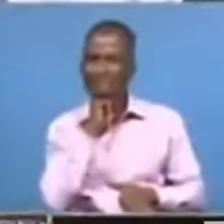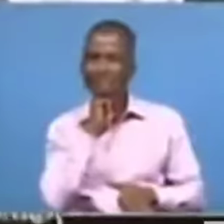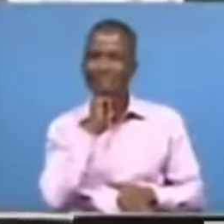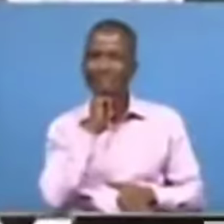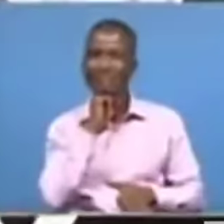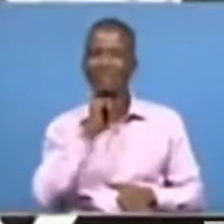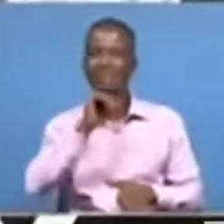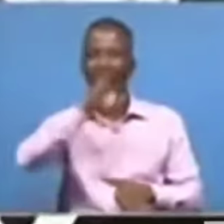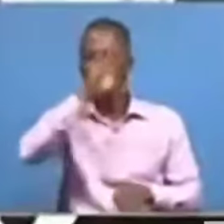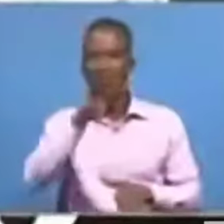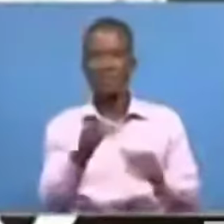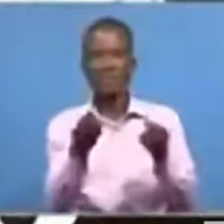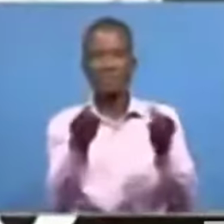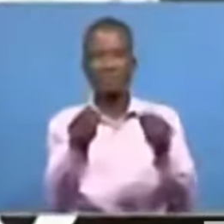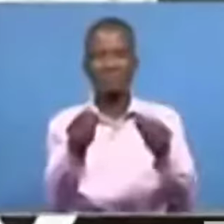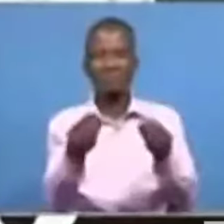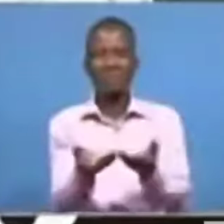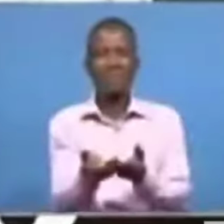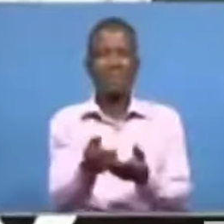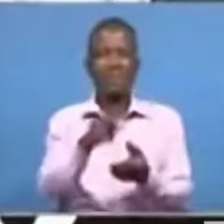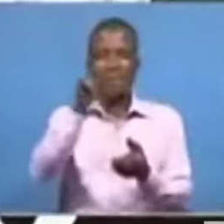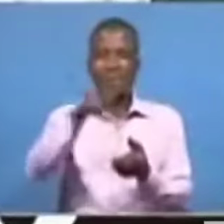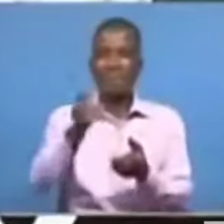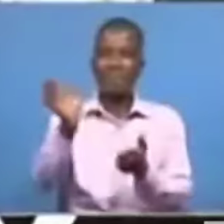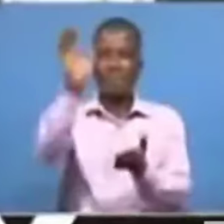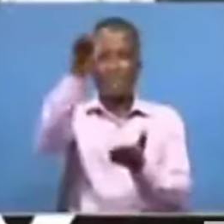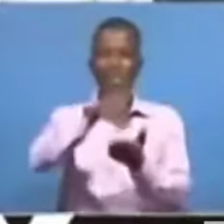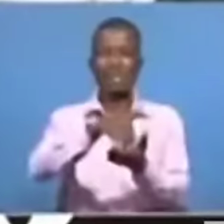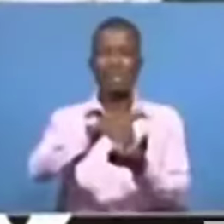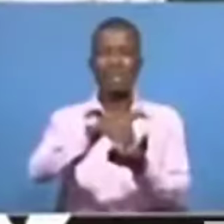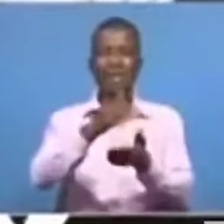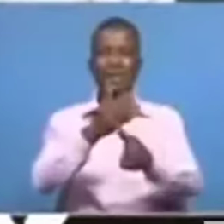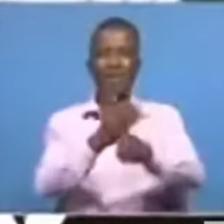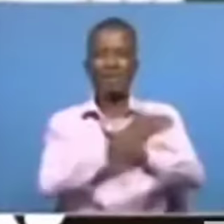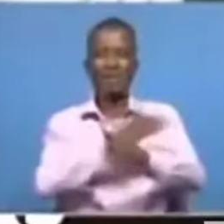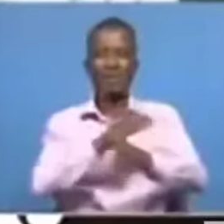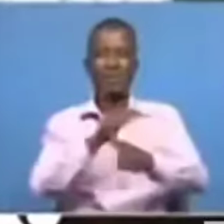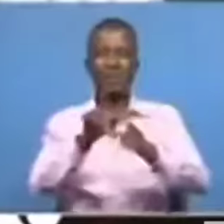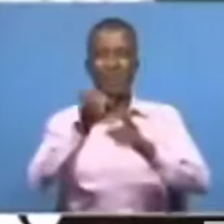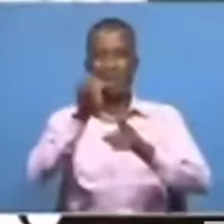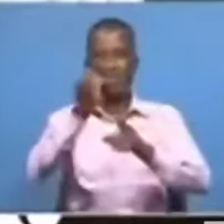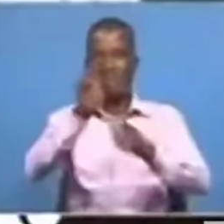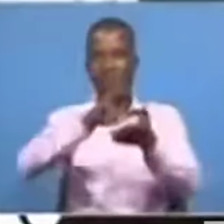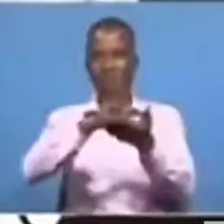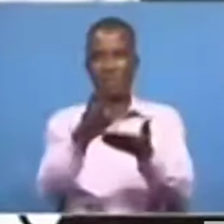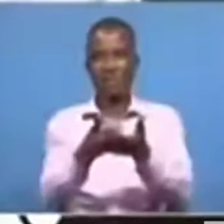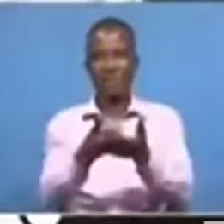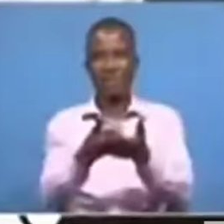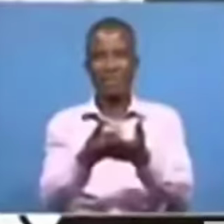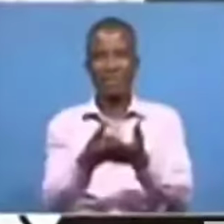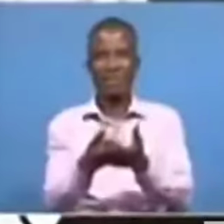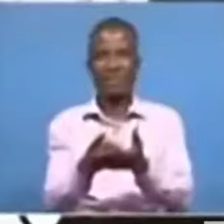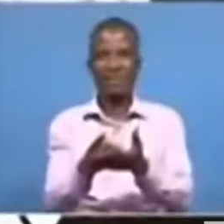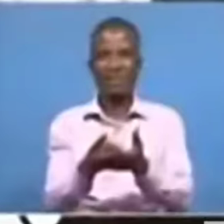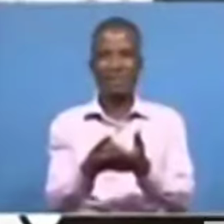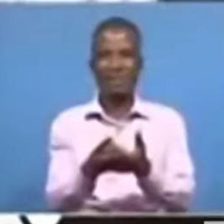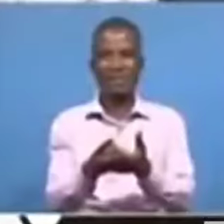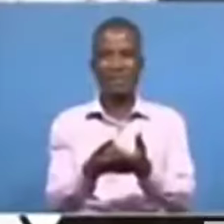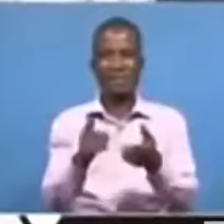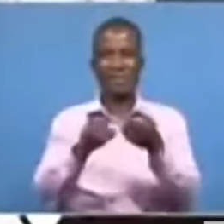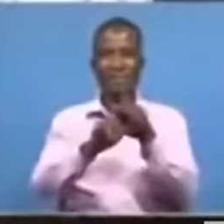that a person must enter the witness box before he or she can be described as an adverse witness. Clearly, you can